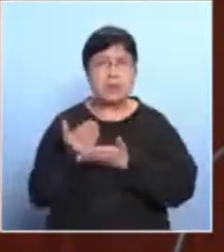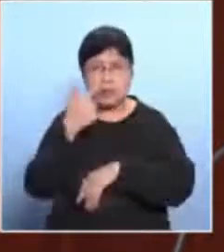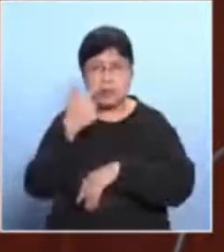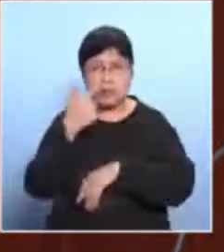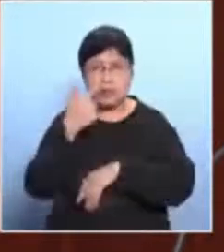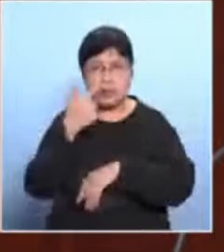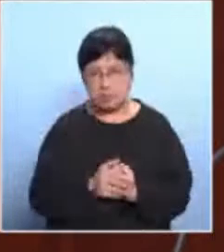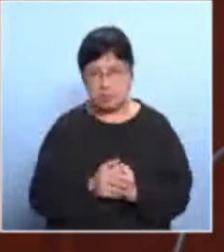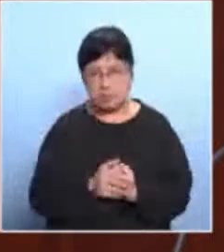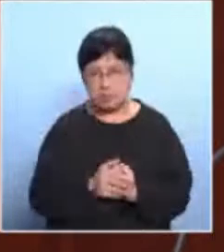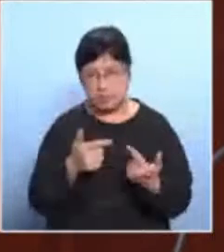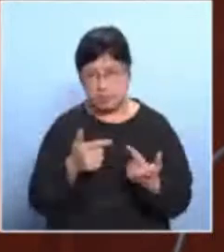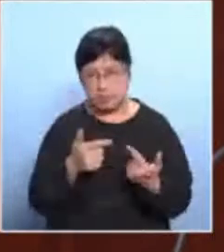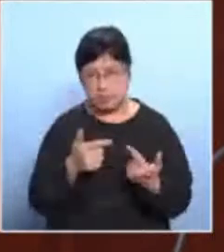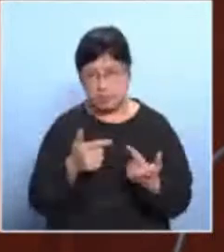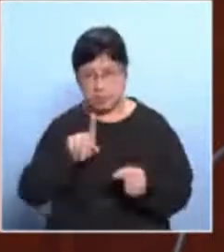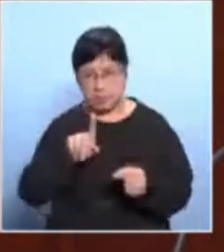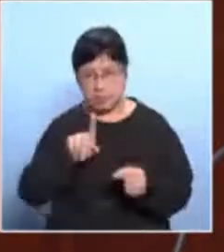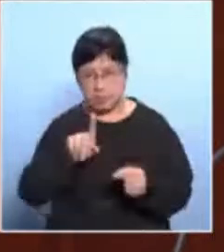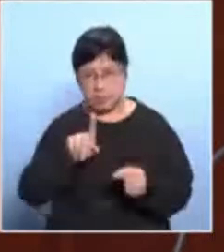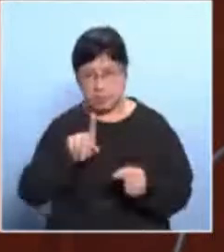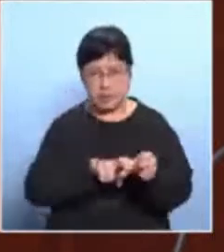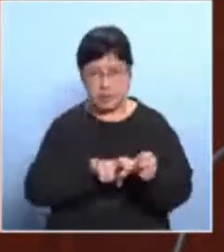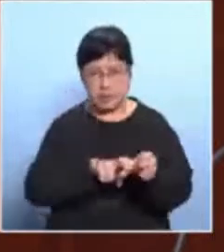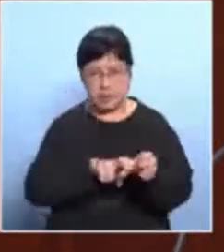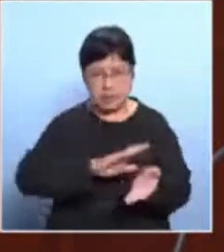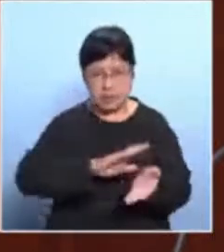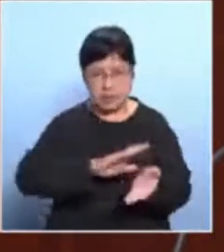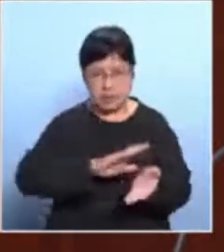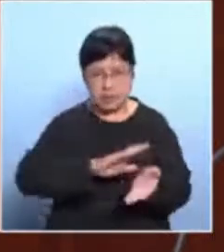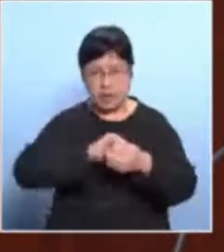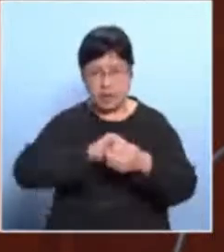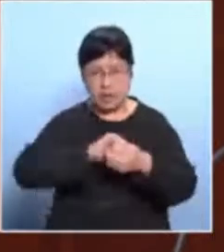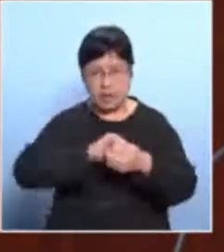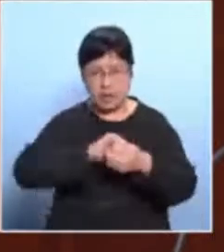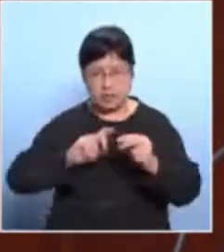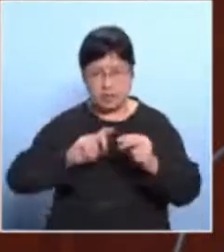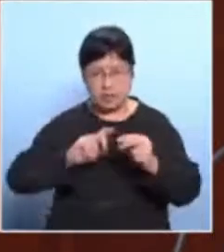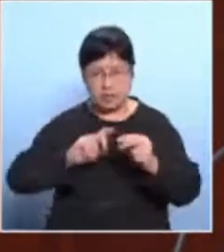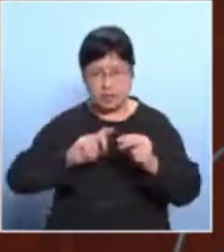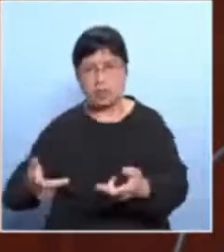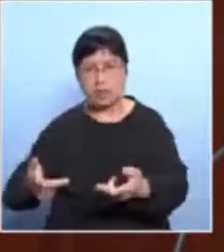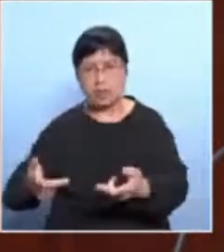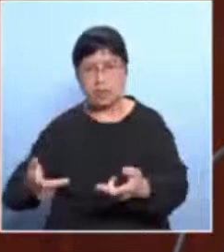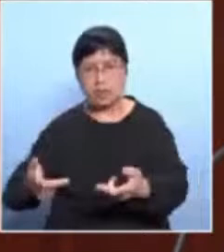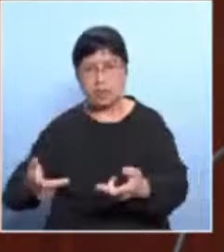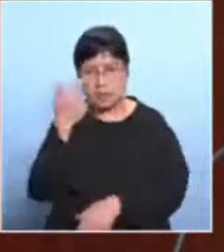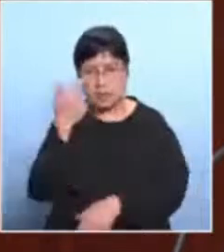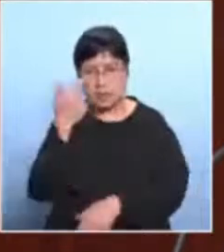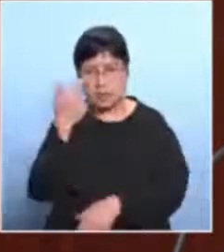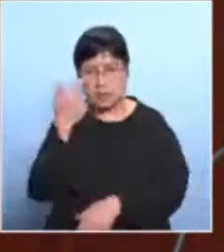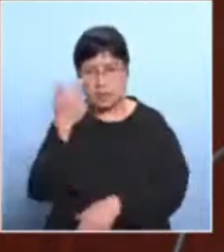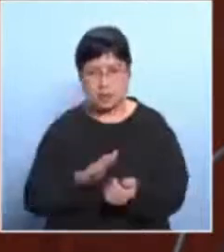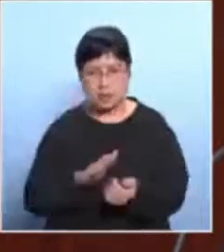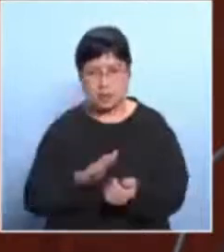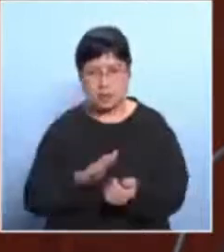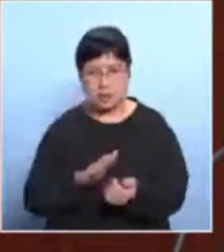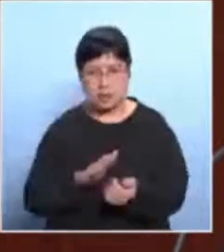Chinese Western medicine services to cover more disease areas, such as elderly, degenerative diseases.